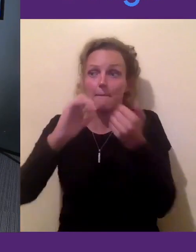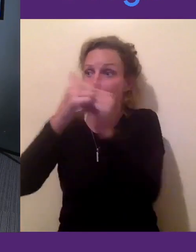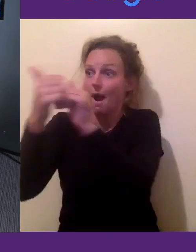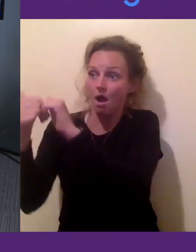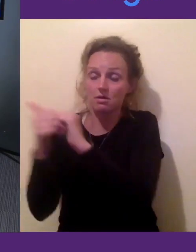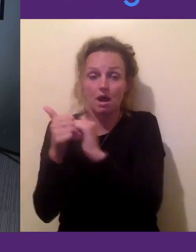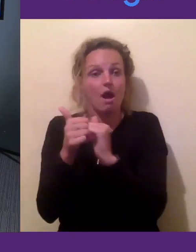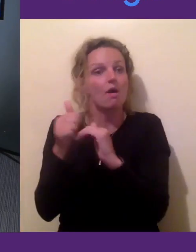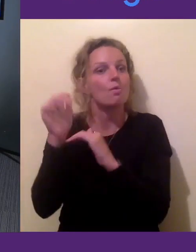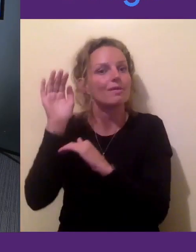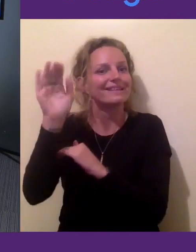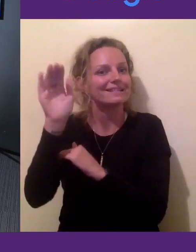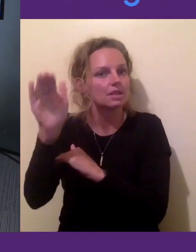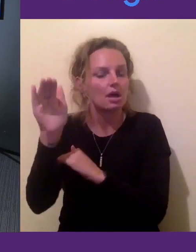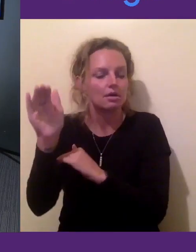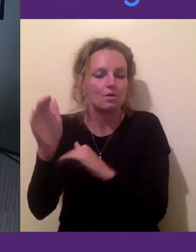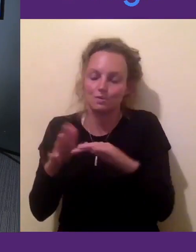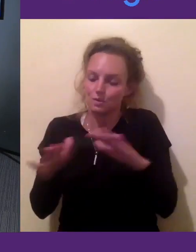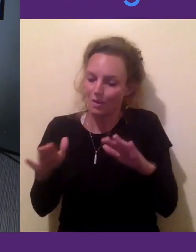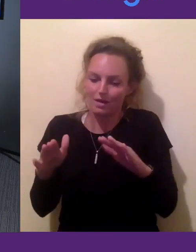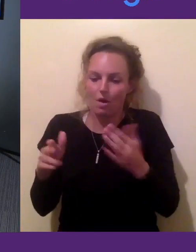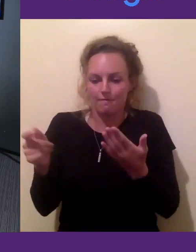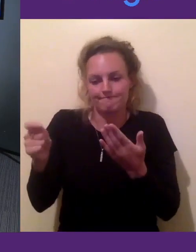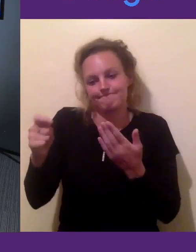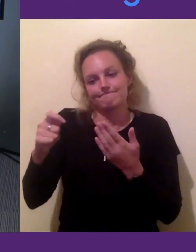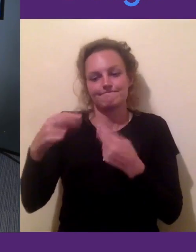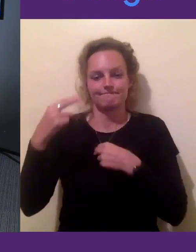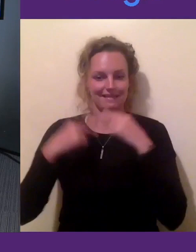not marking our own work.